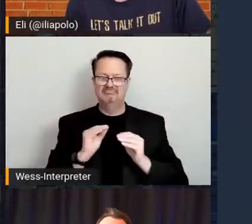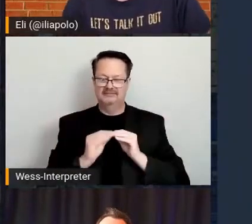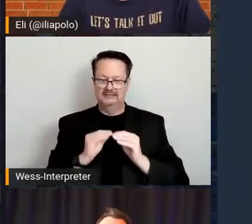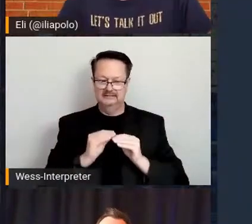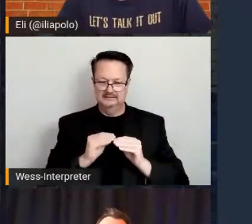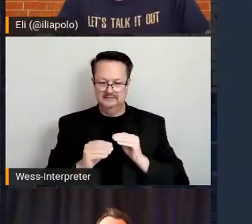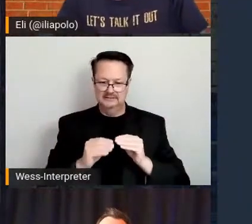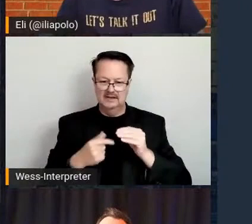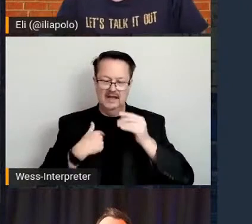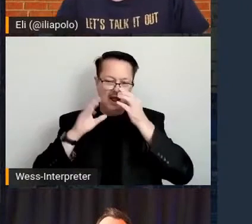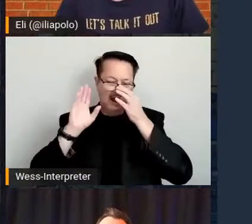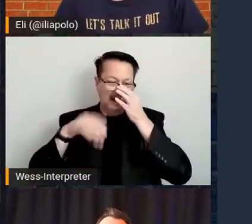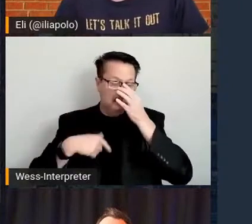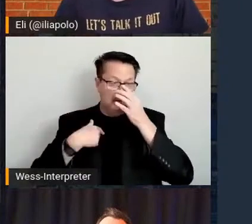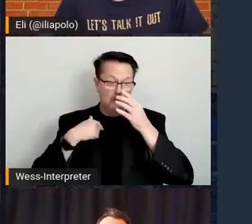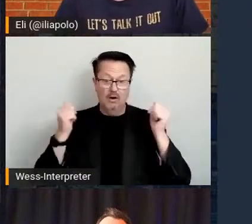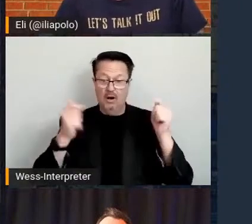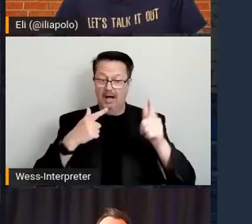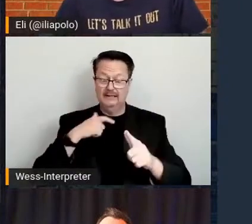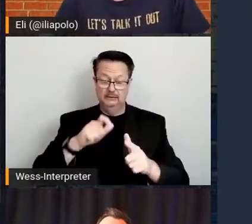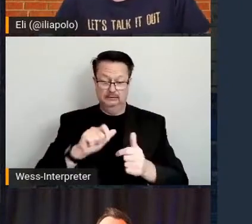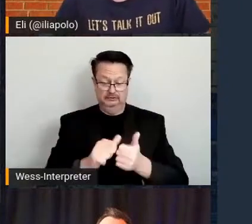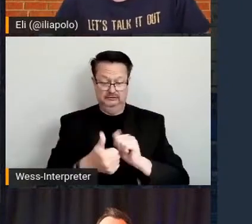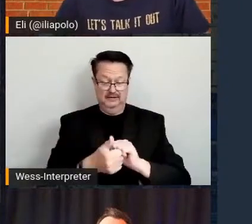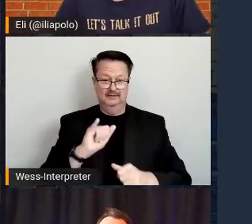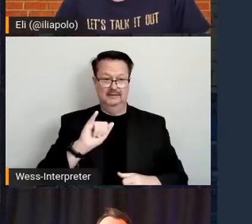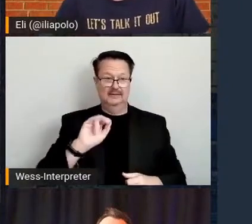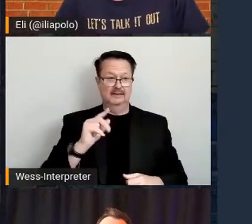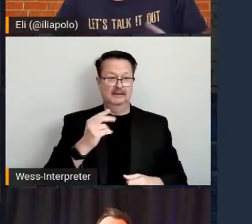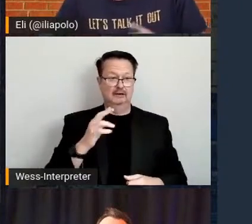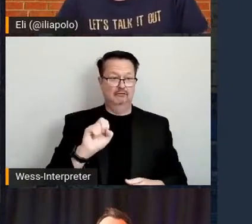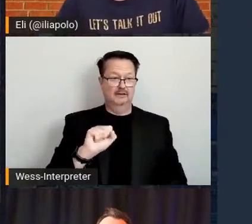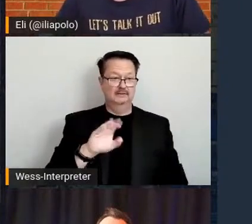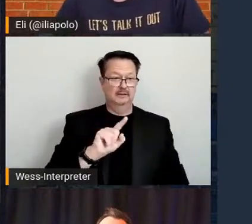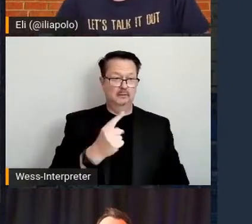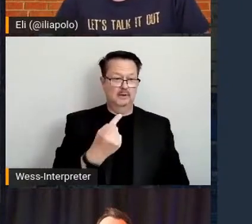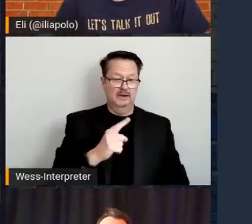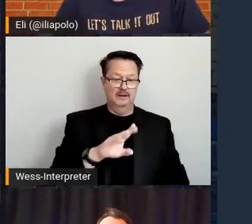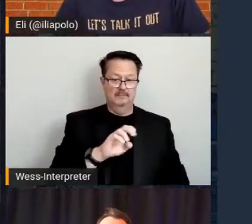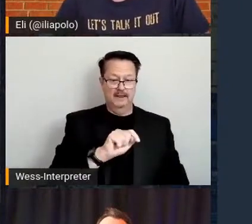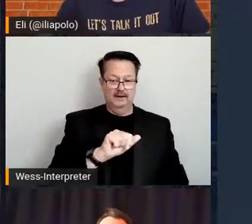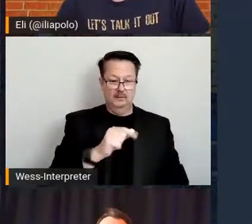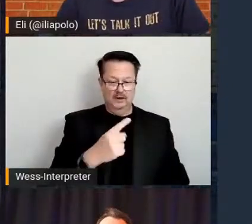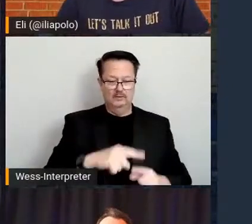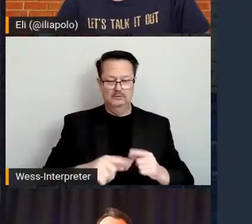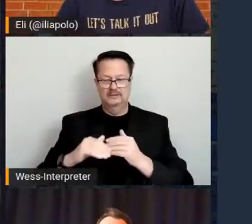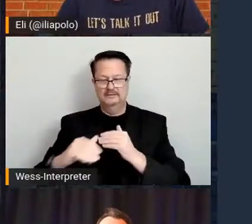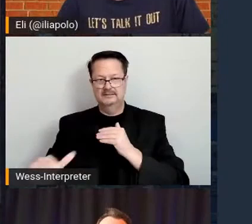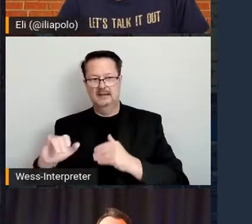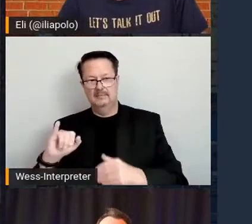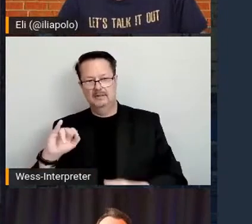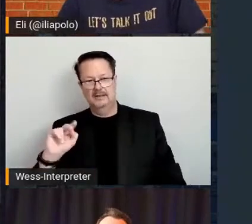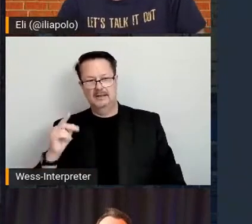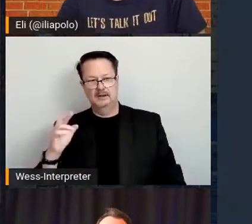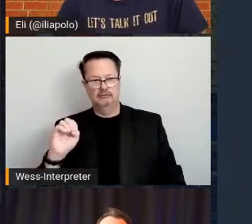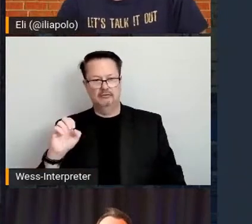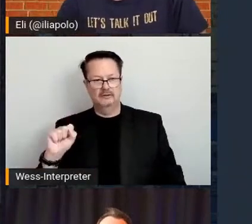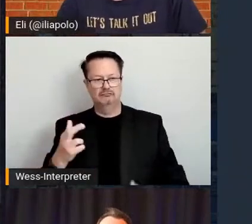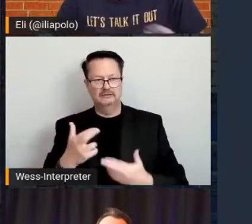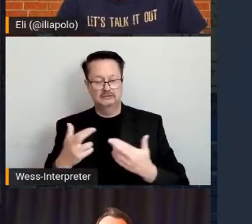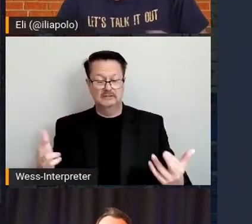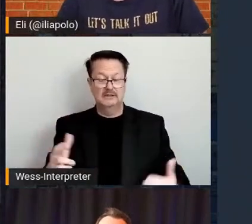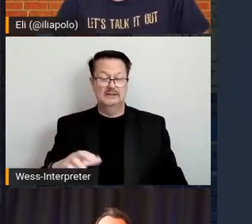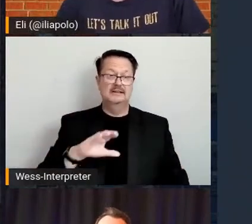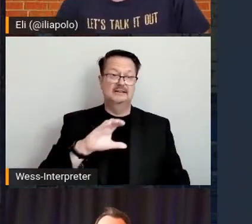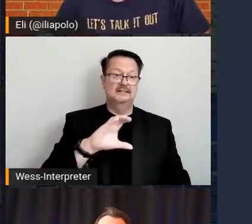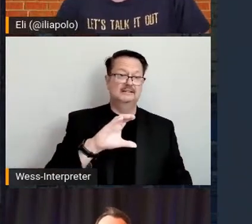know that all I need to do is change from the Ingress V1 beta 1 to the stable Ingress resource, right? And in CDK8s Plus 22,